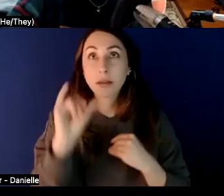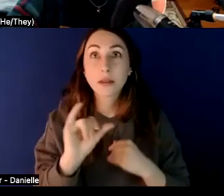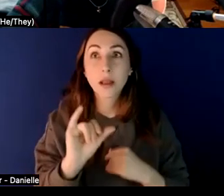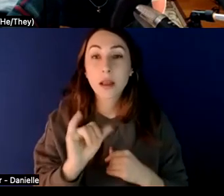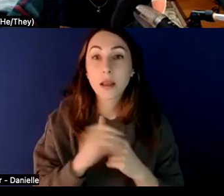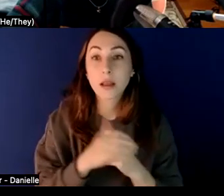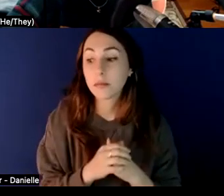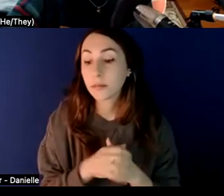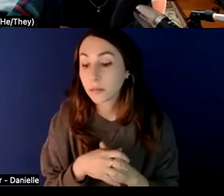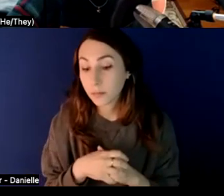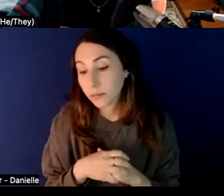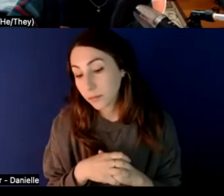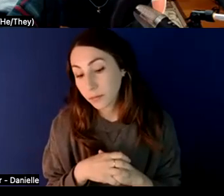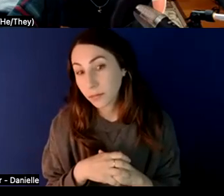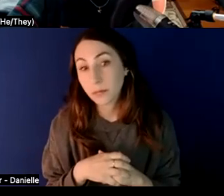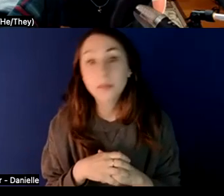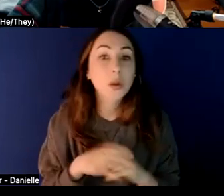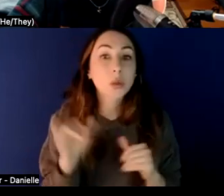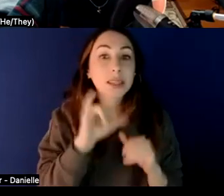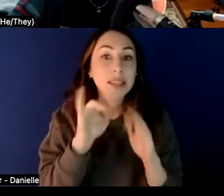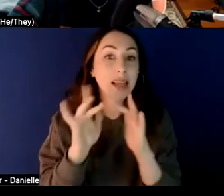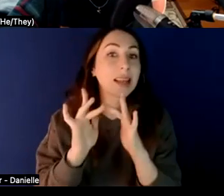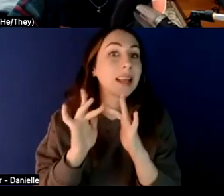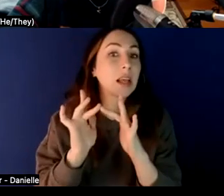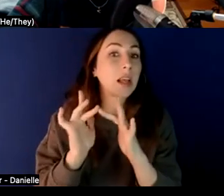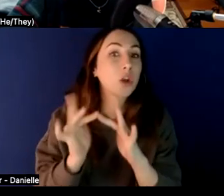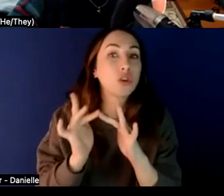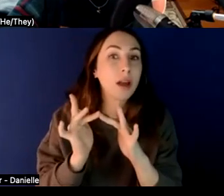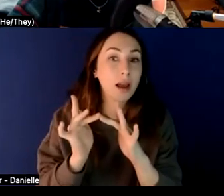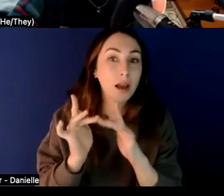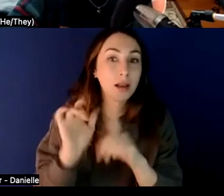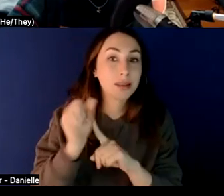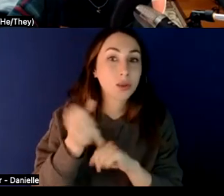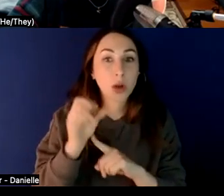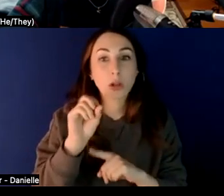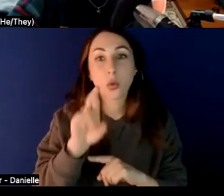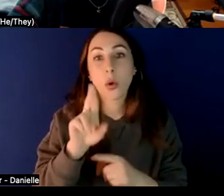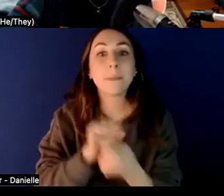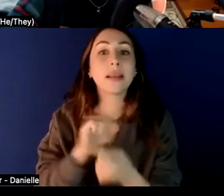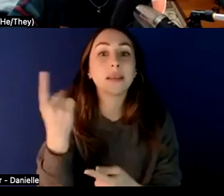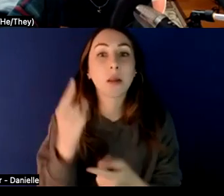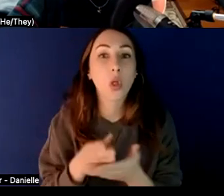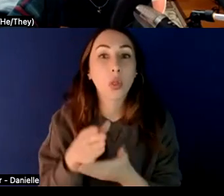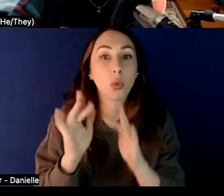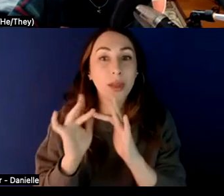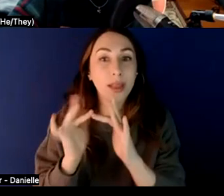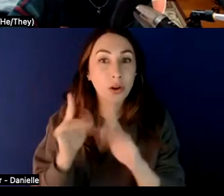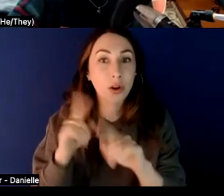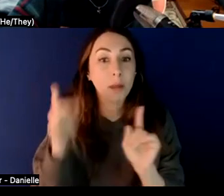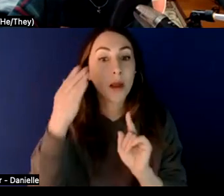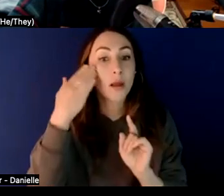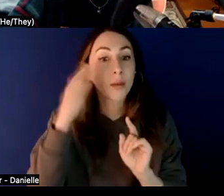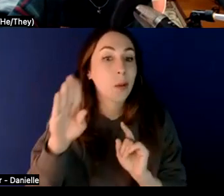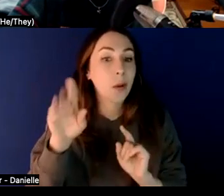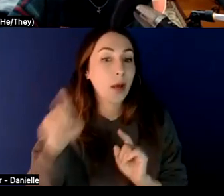an internet type of thing, right? Or like meeting someone on the internet and not knowing them in advance or